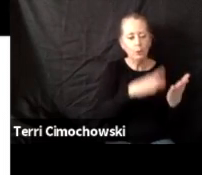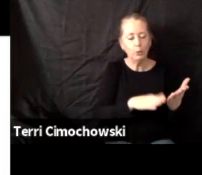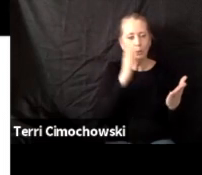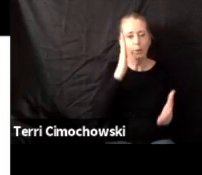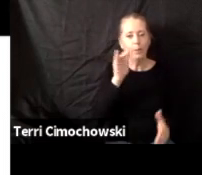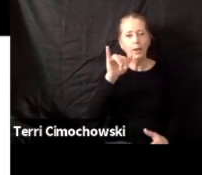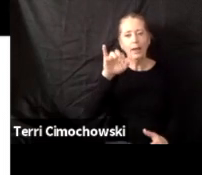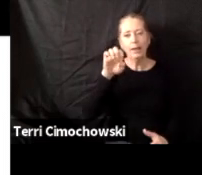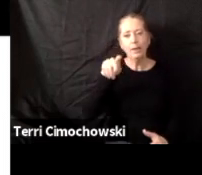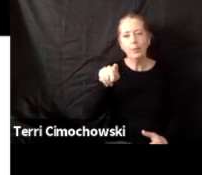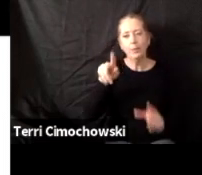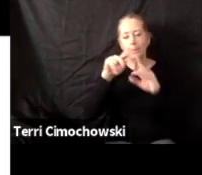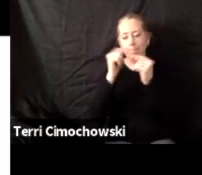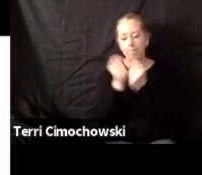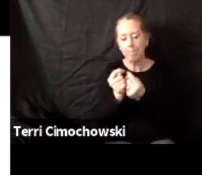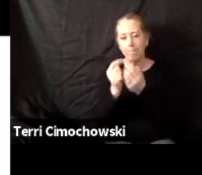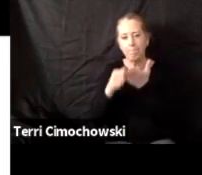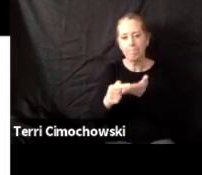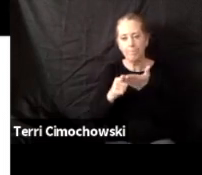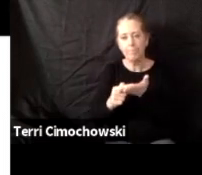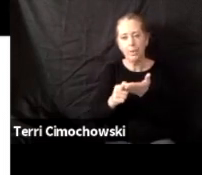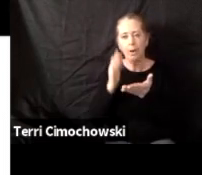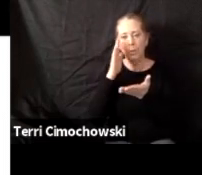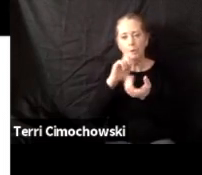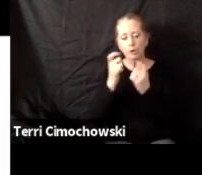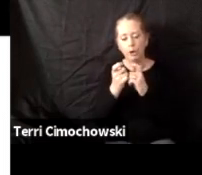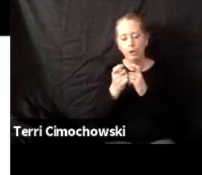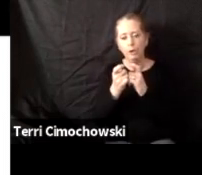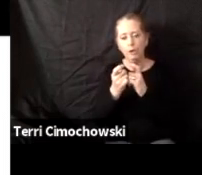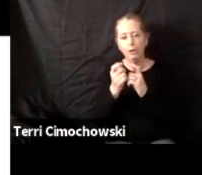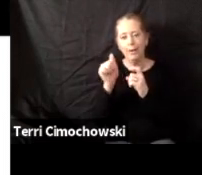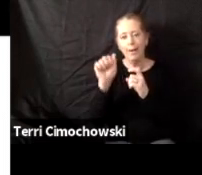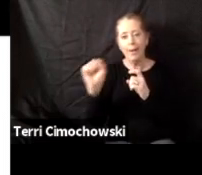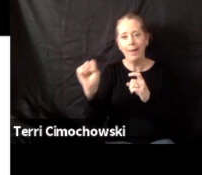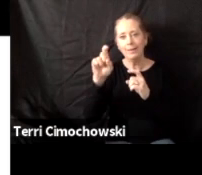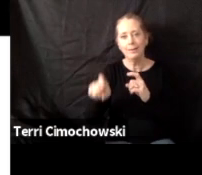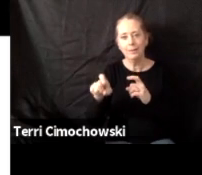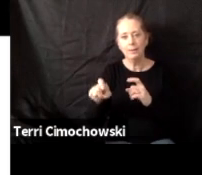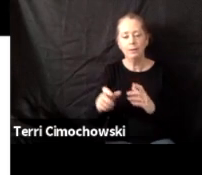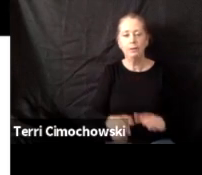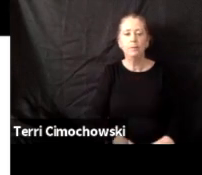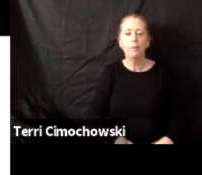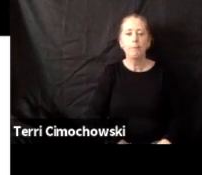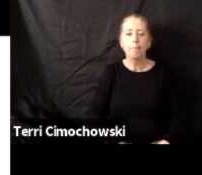discussion and reflecting those changes as it fits the new setting. Mm-hmm.